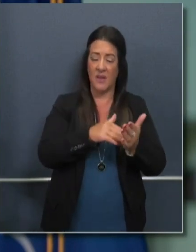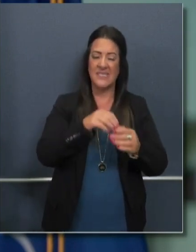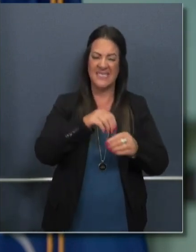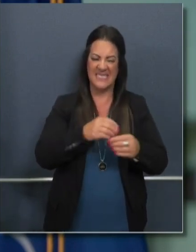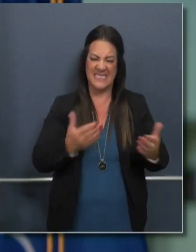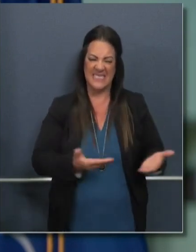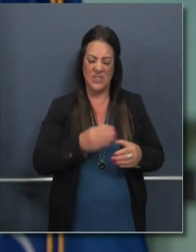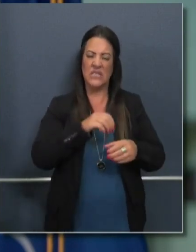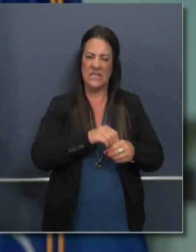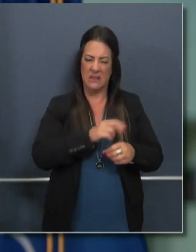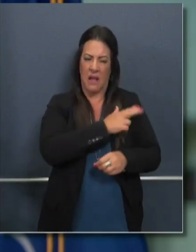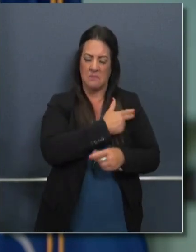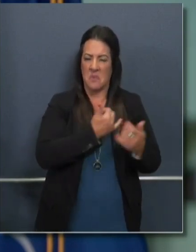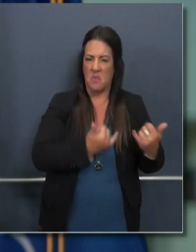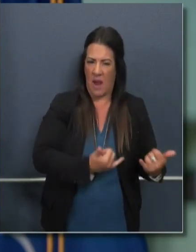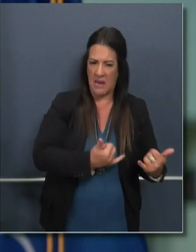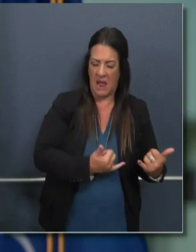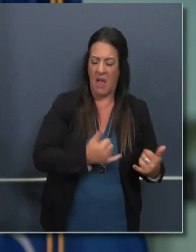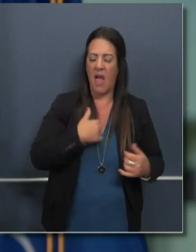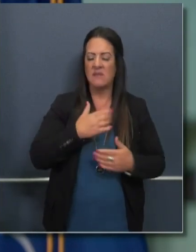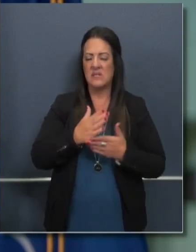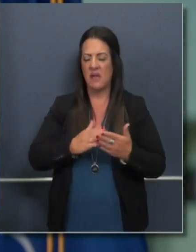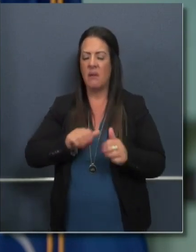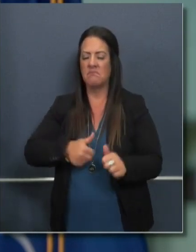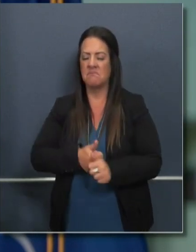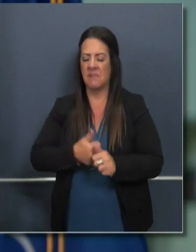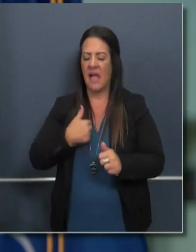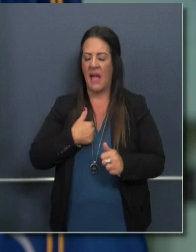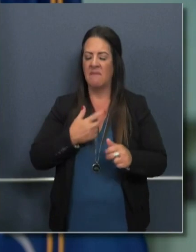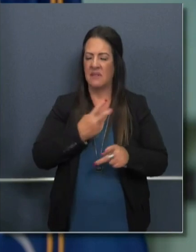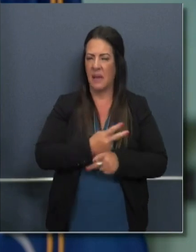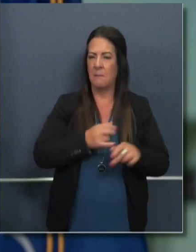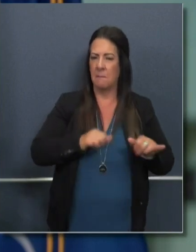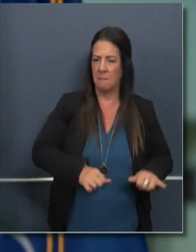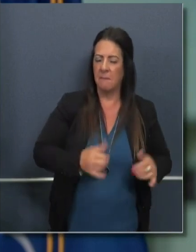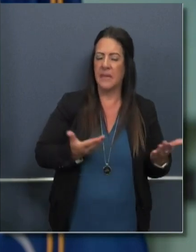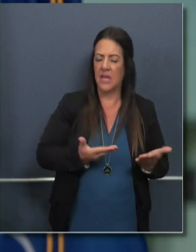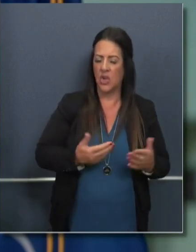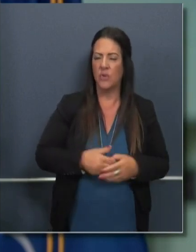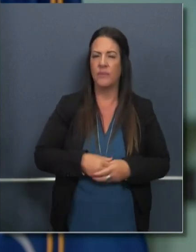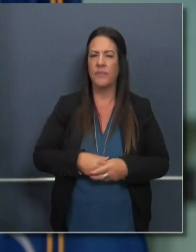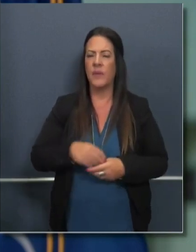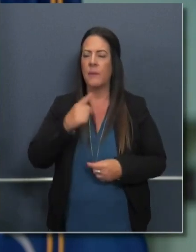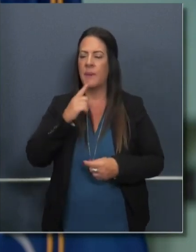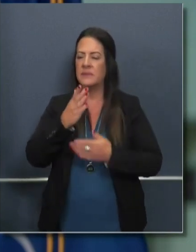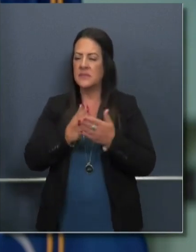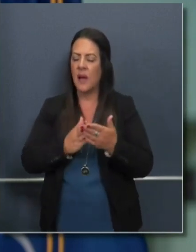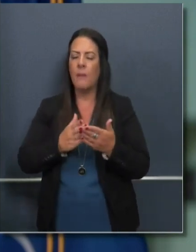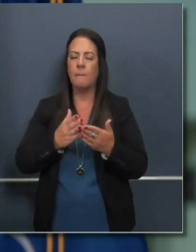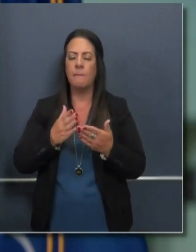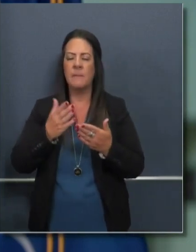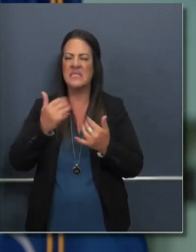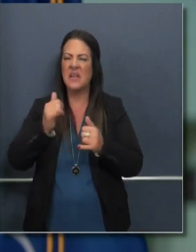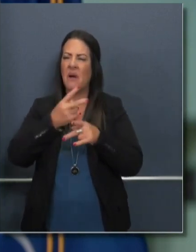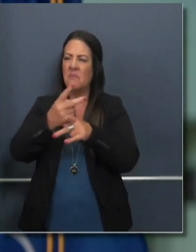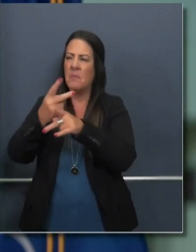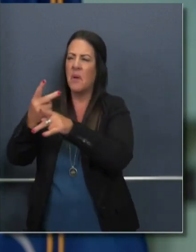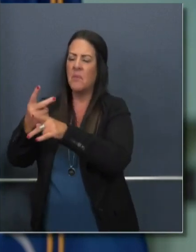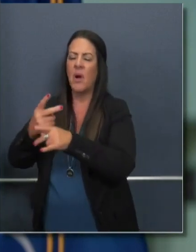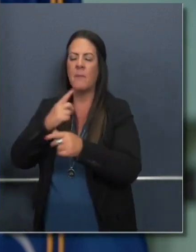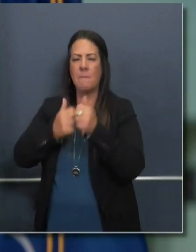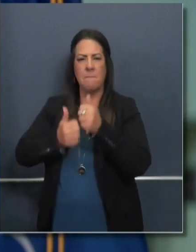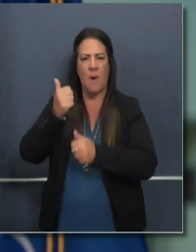cash. And my understanding, let me get back. I think the vast majority, there may be a ventilator or 2 still out there, but the vast majority